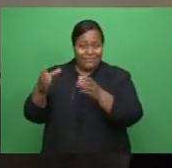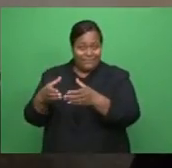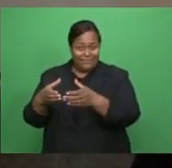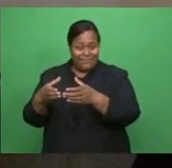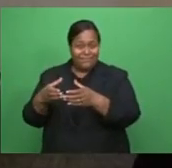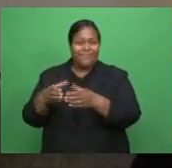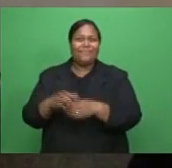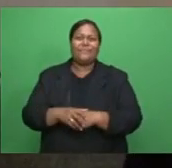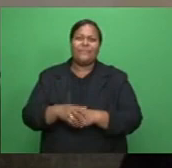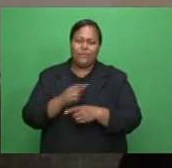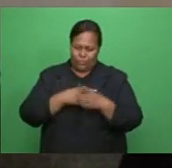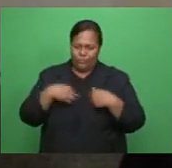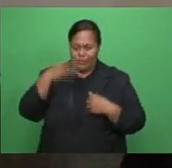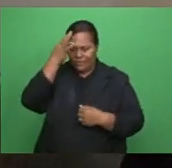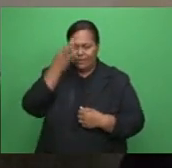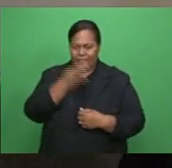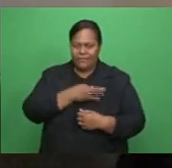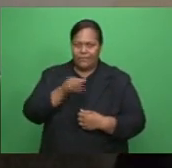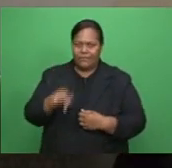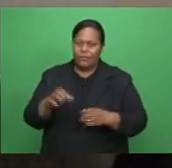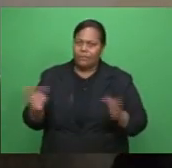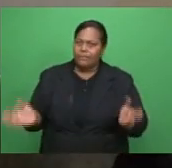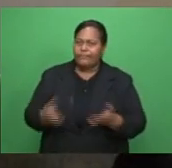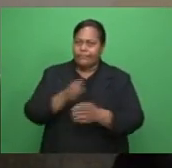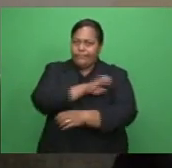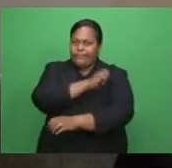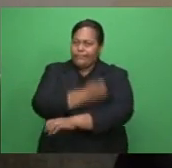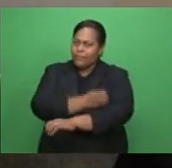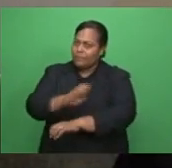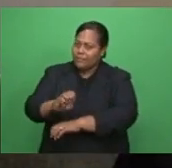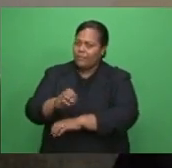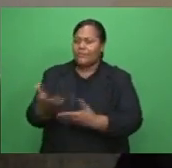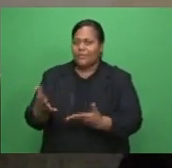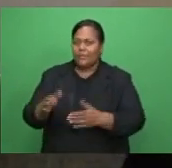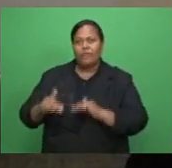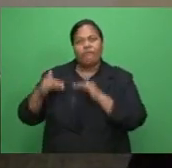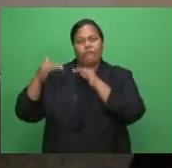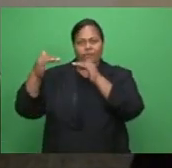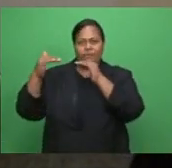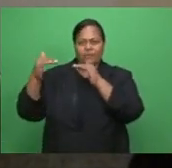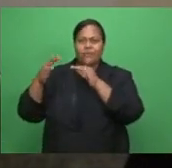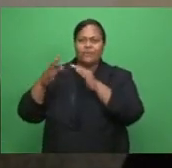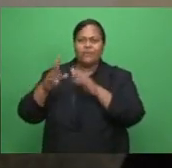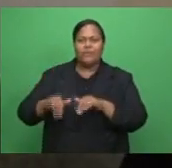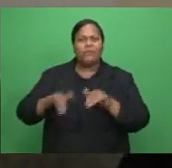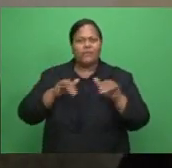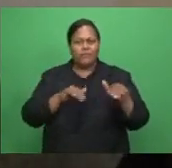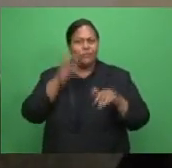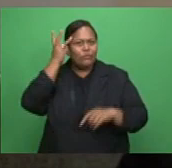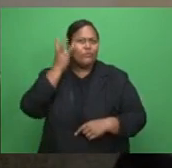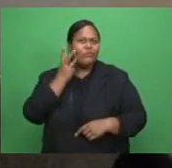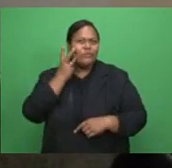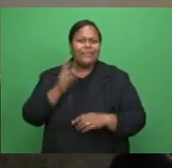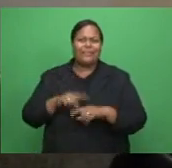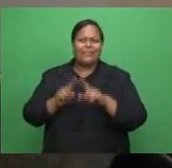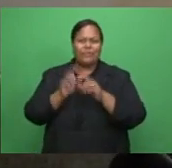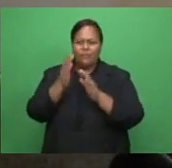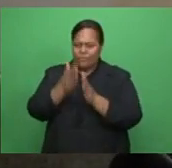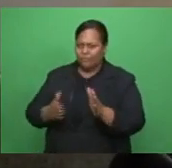believe in the empowerment and the advanced participation of women and the marginalized in the different spheres of